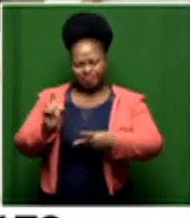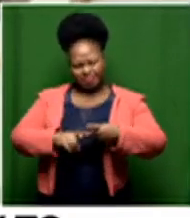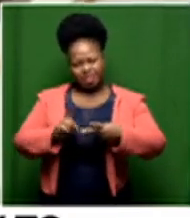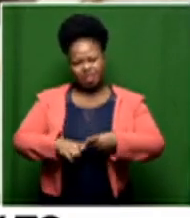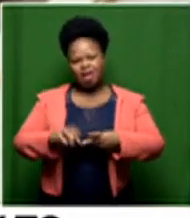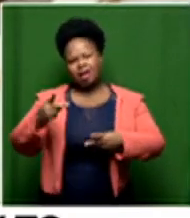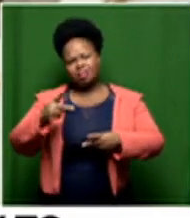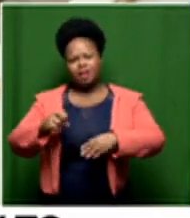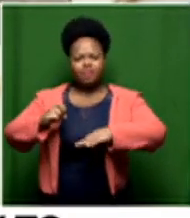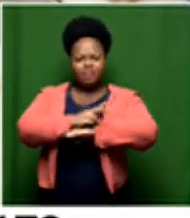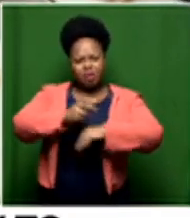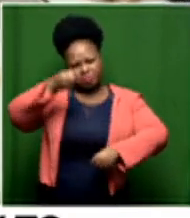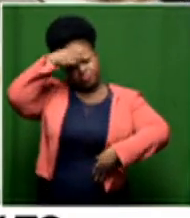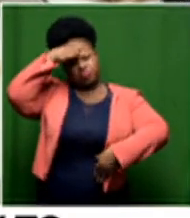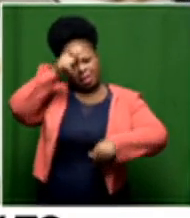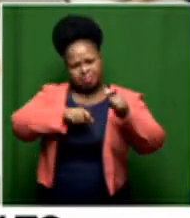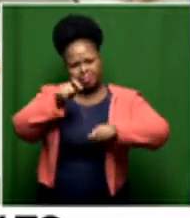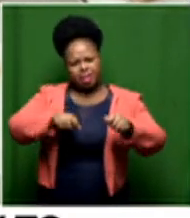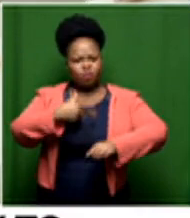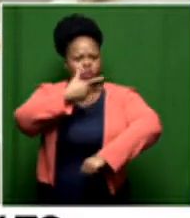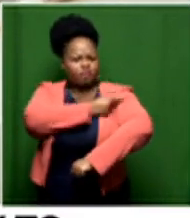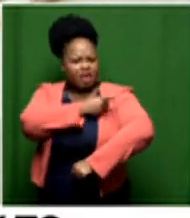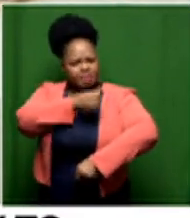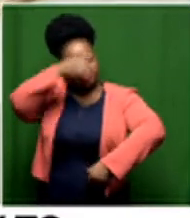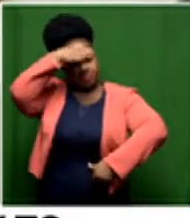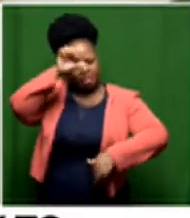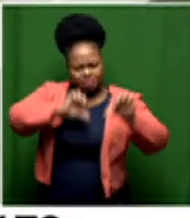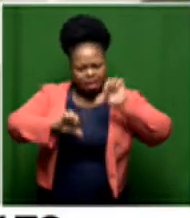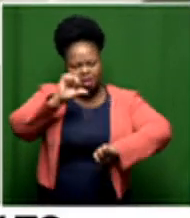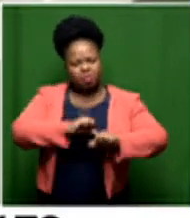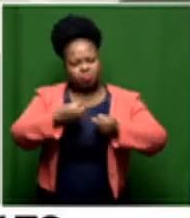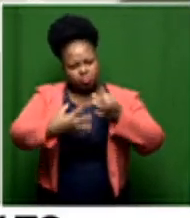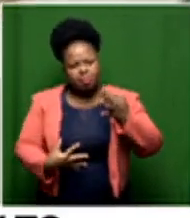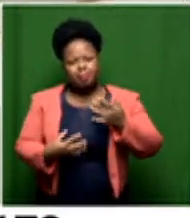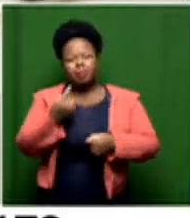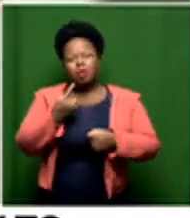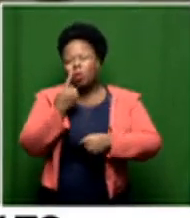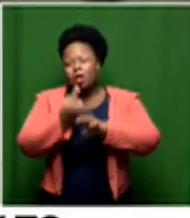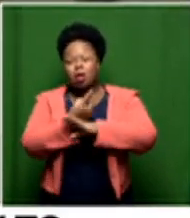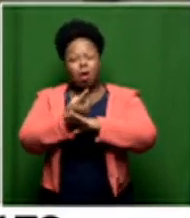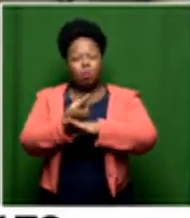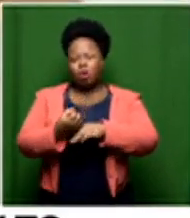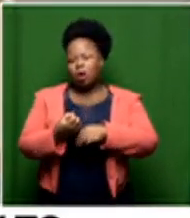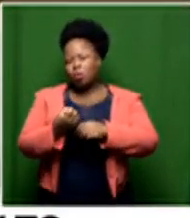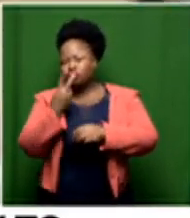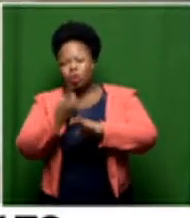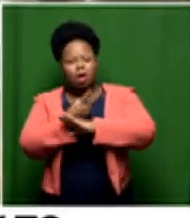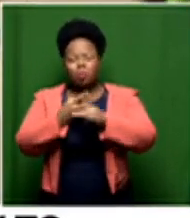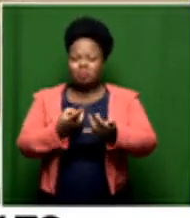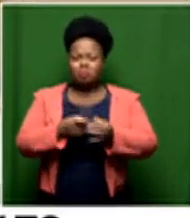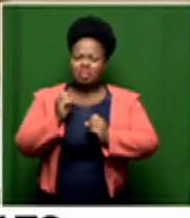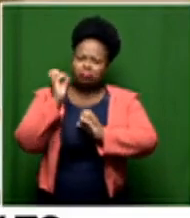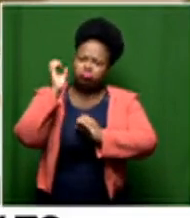and vaccinologists, to hold one of their media briefings over an hour and a half, and to tell us, these are the companies that